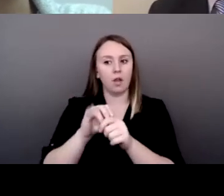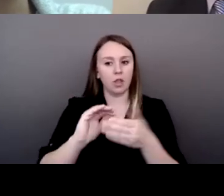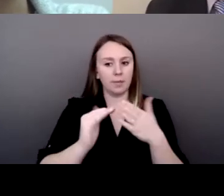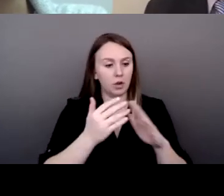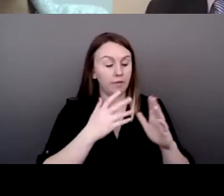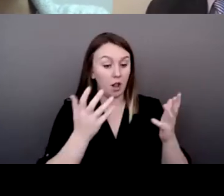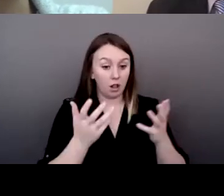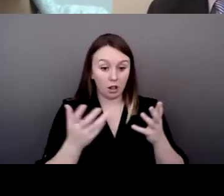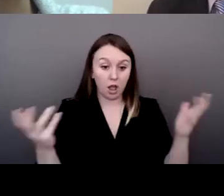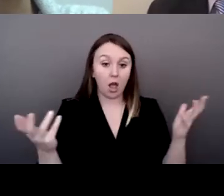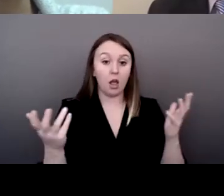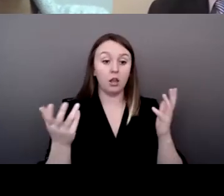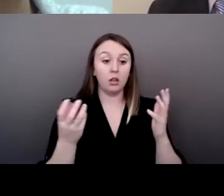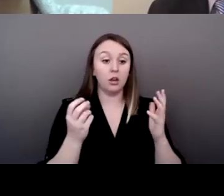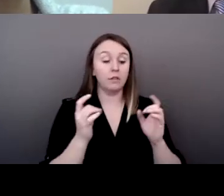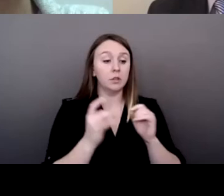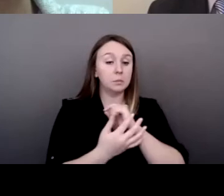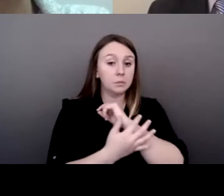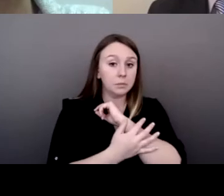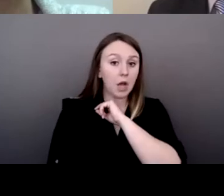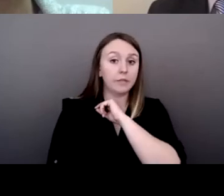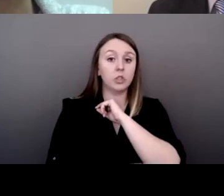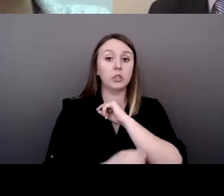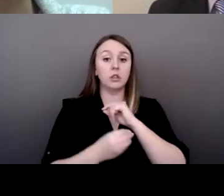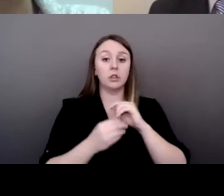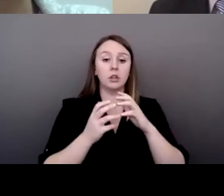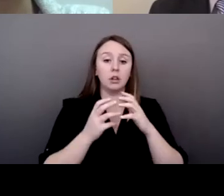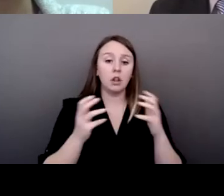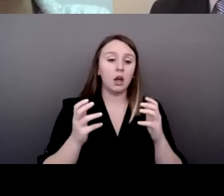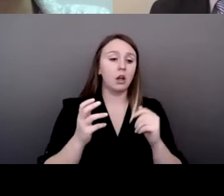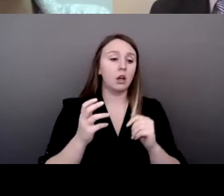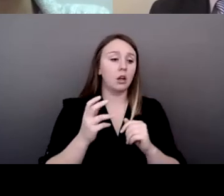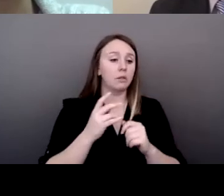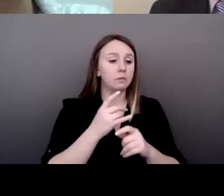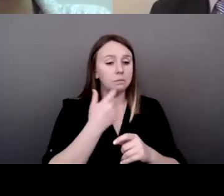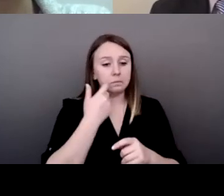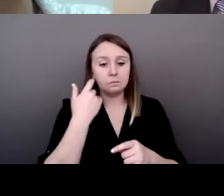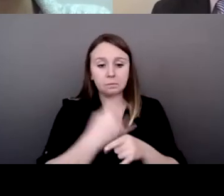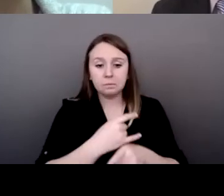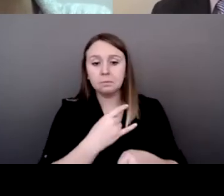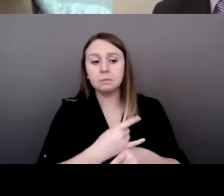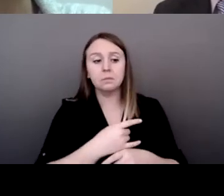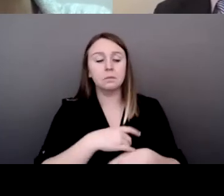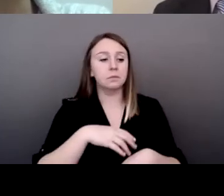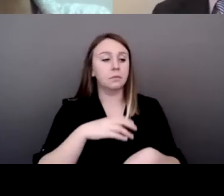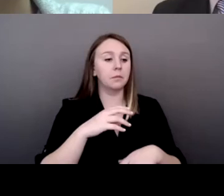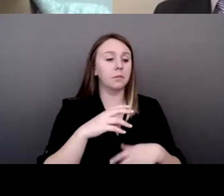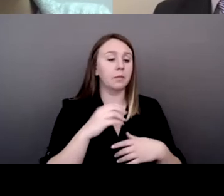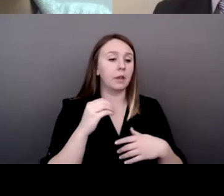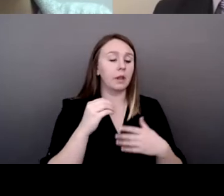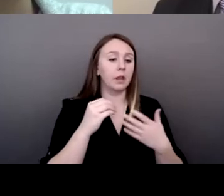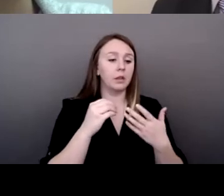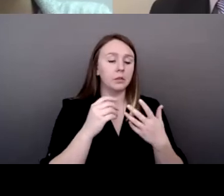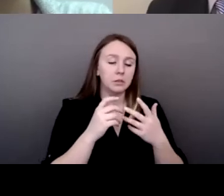amount of poverty, and there's a tremendous amount of alcohol abuse and